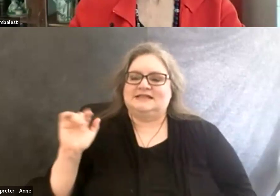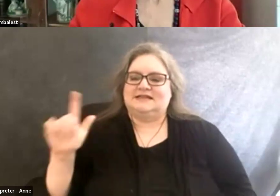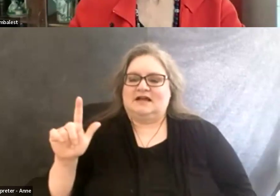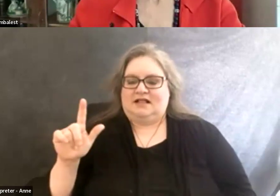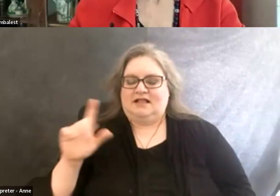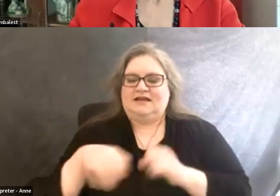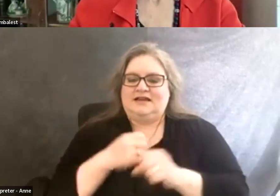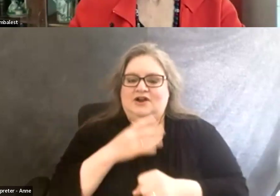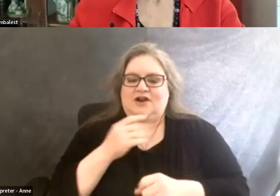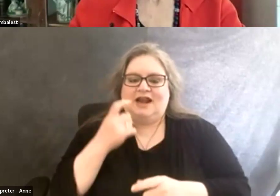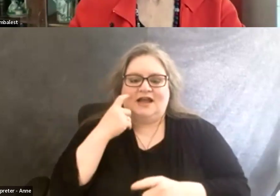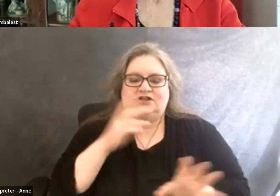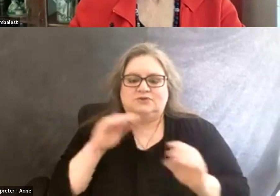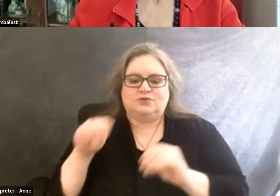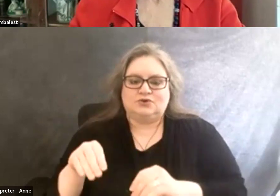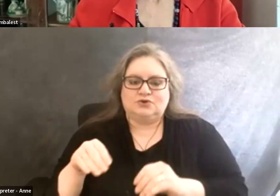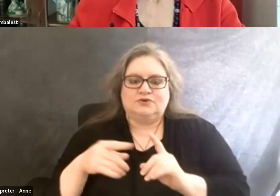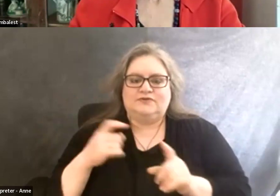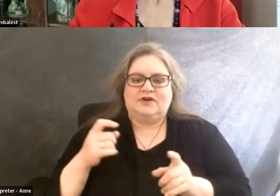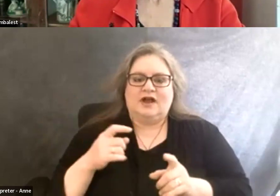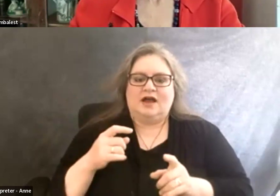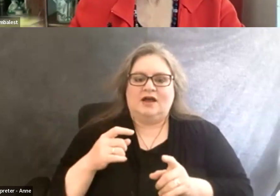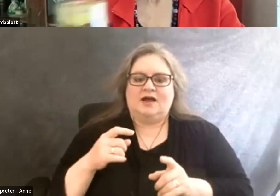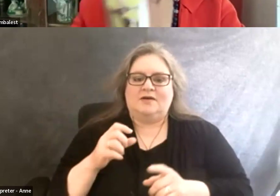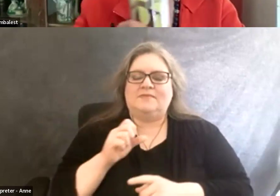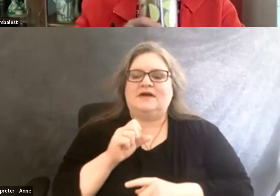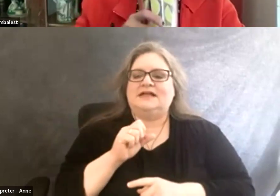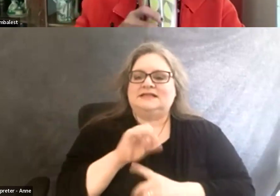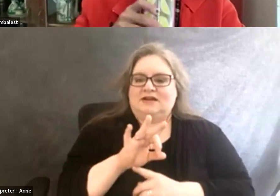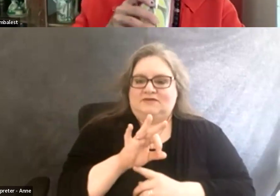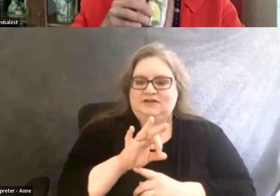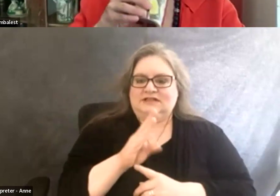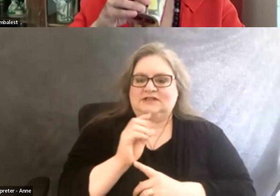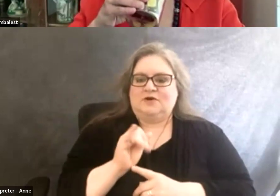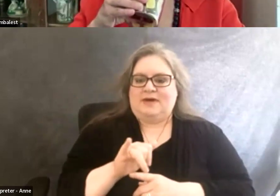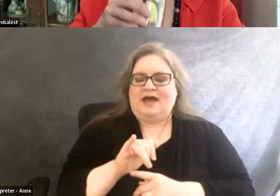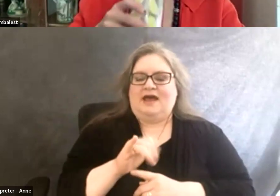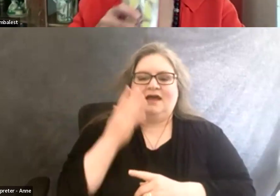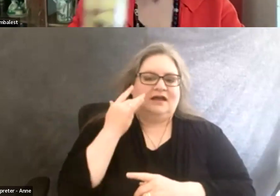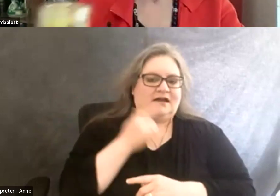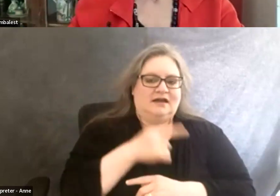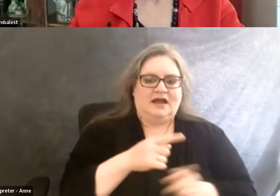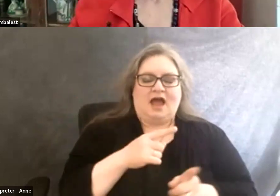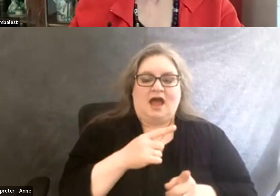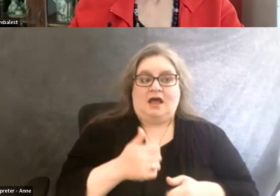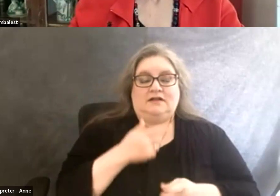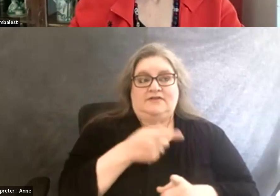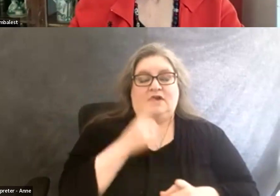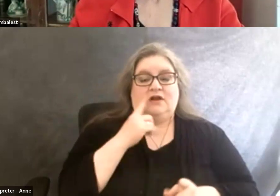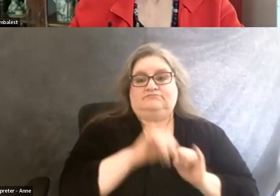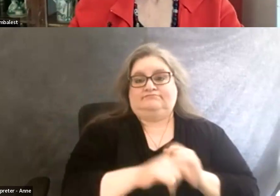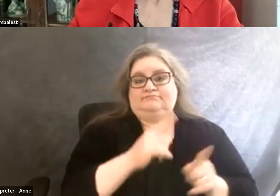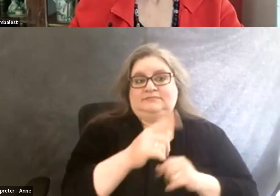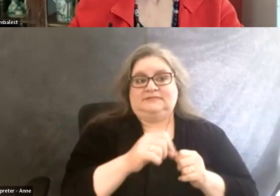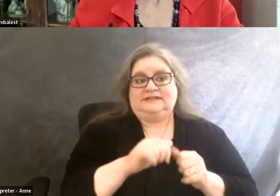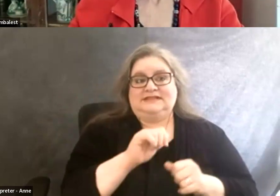I just moved from the San Francisco Bay Area. I was in San Francisco proper for 10 years